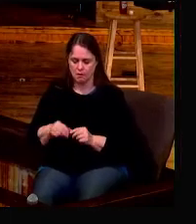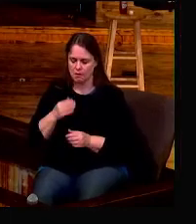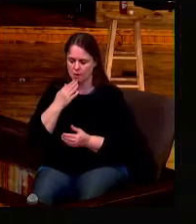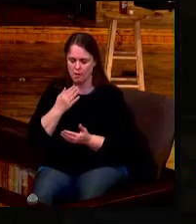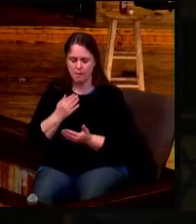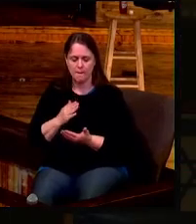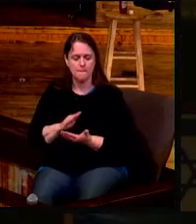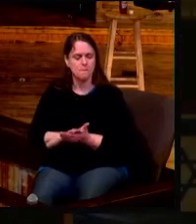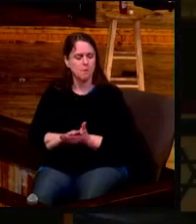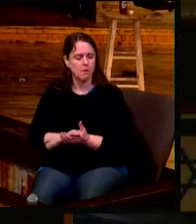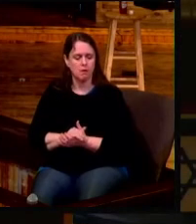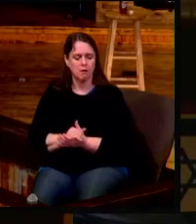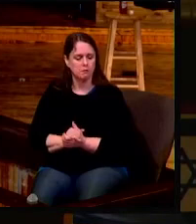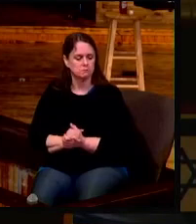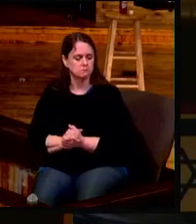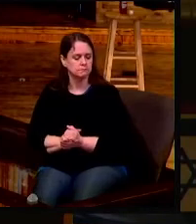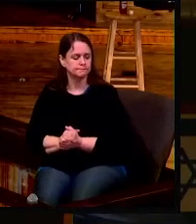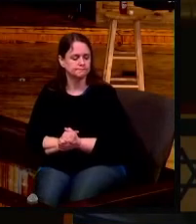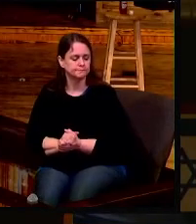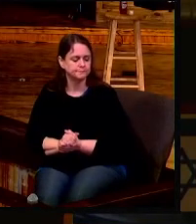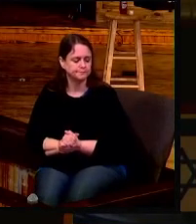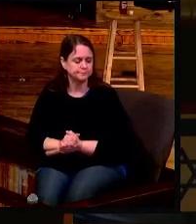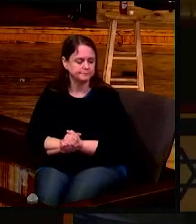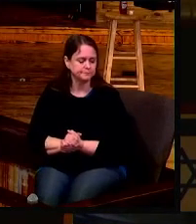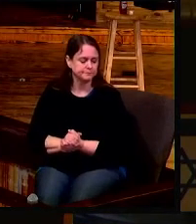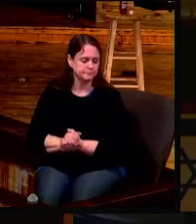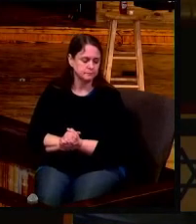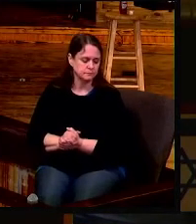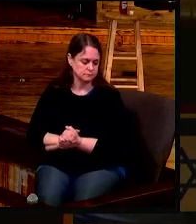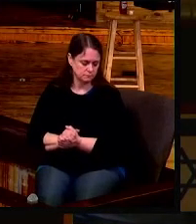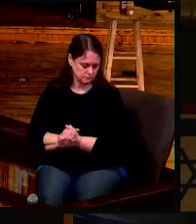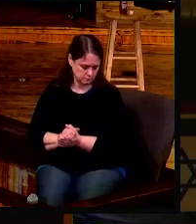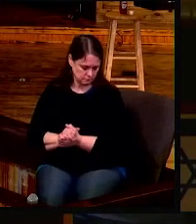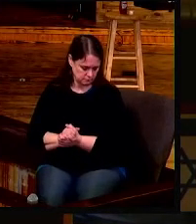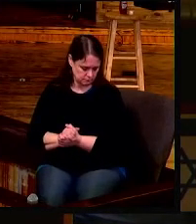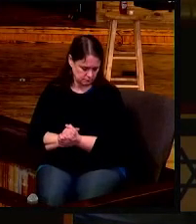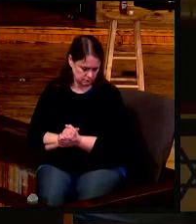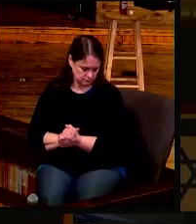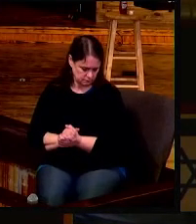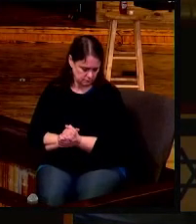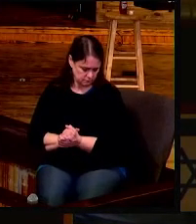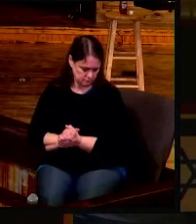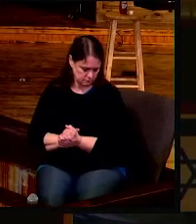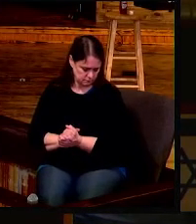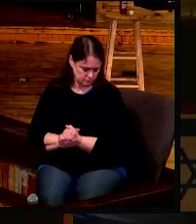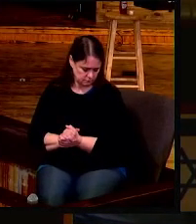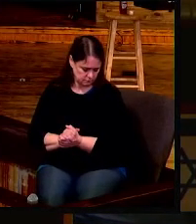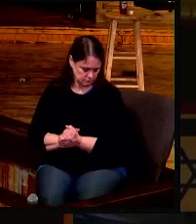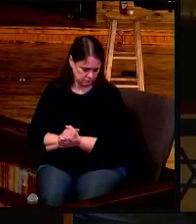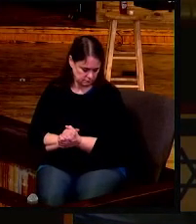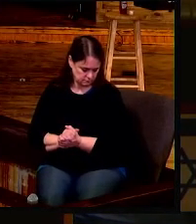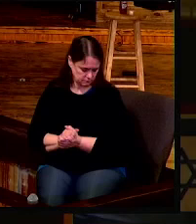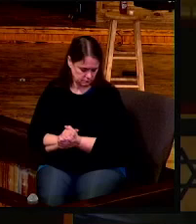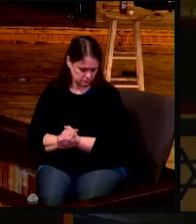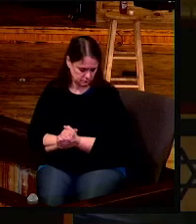nothing foul or dirty come out of your mouth. Say only what helps, because each word is a gift.